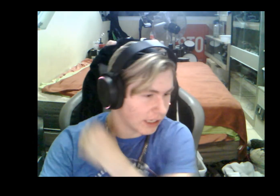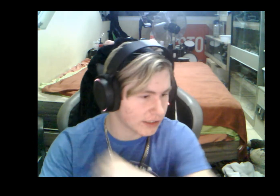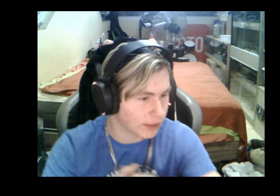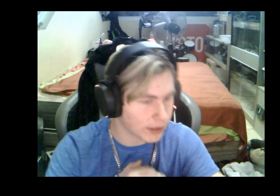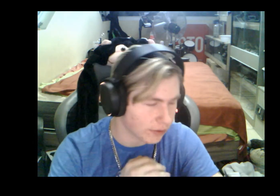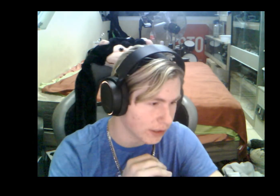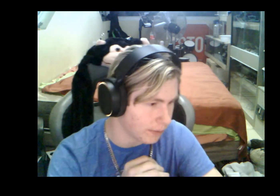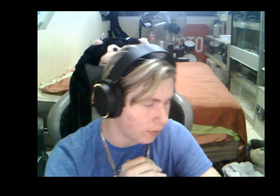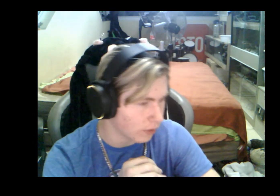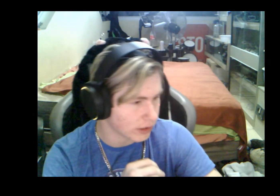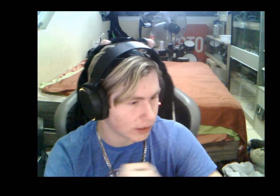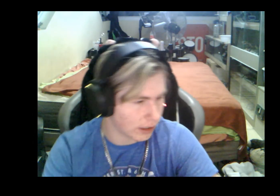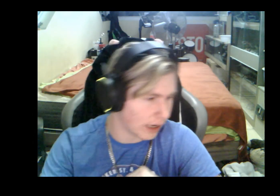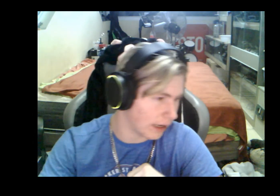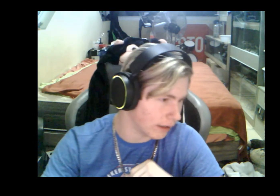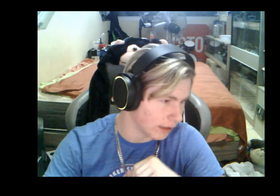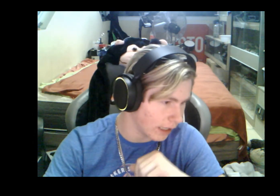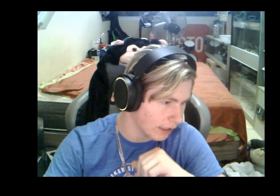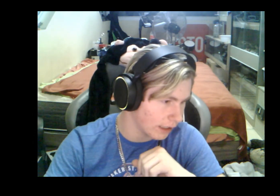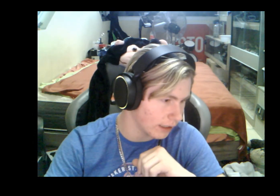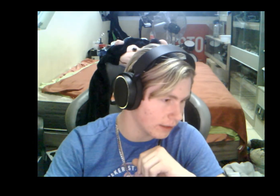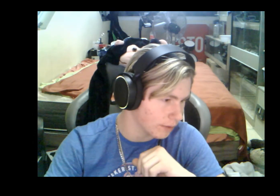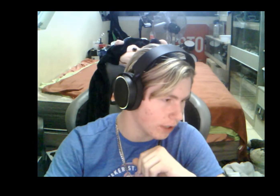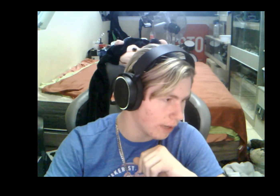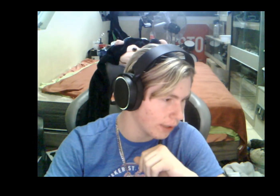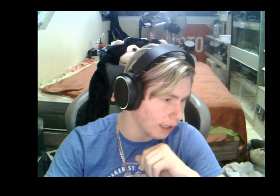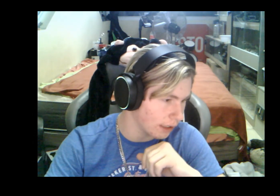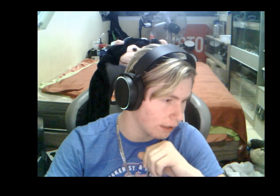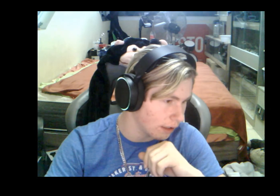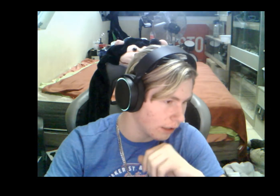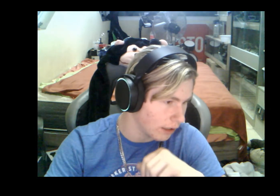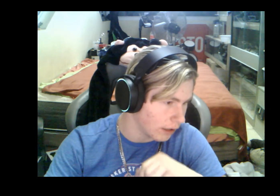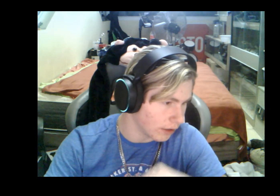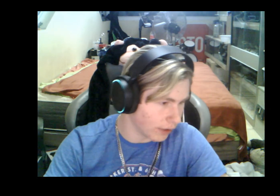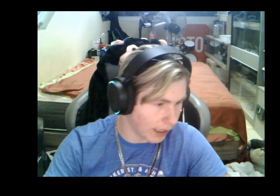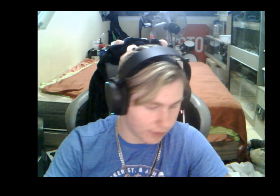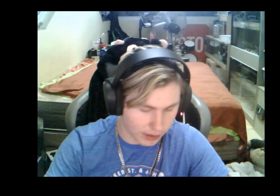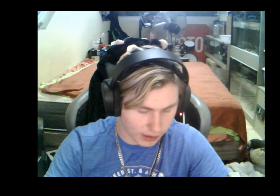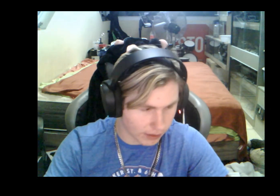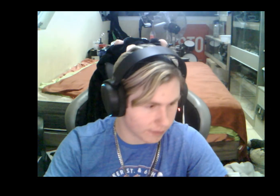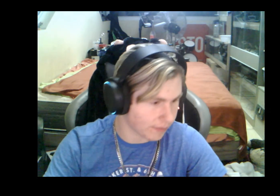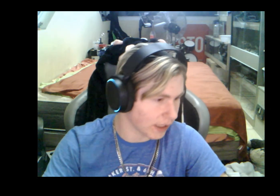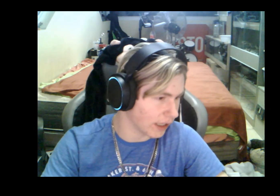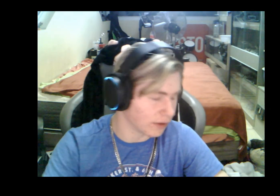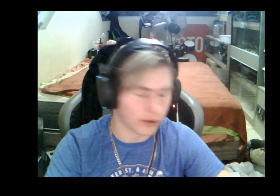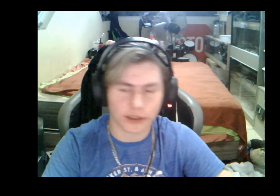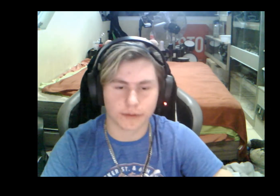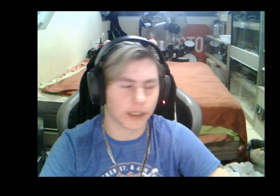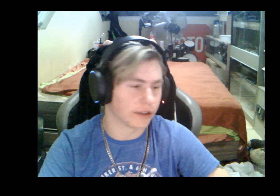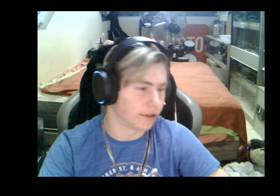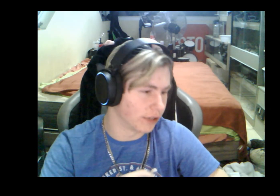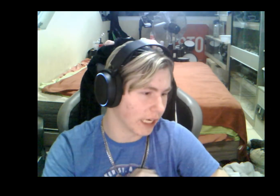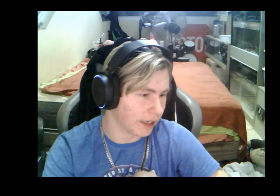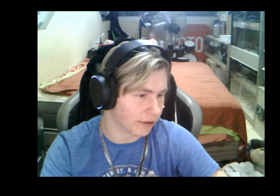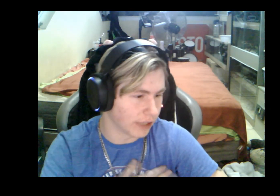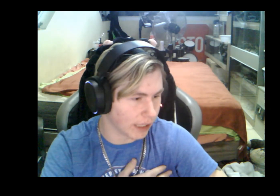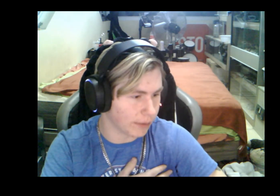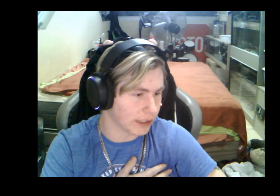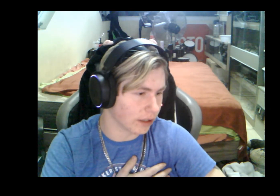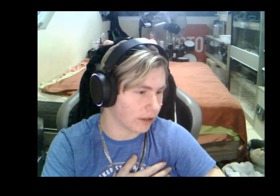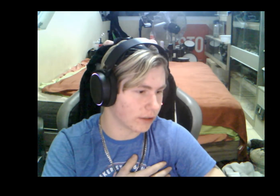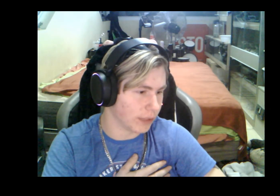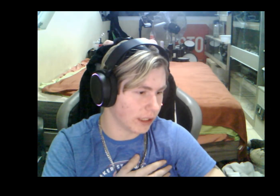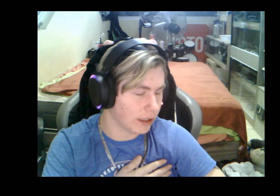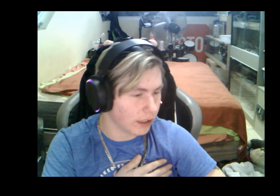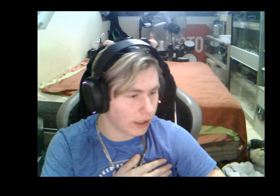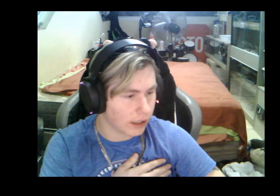Thank you guys so much for the support and liking and subscribing and doing everything. That's awesome. It really, really means